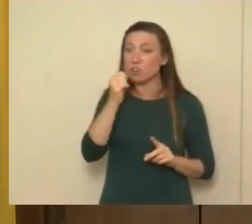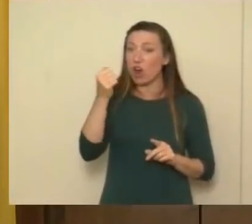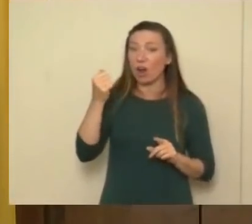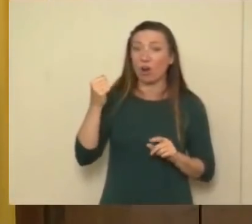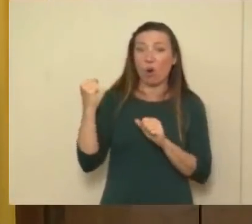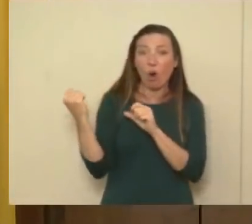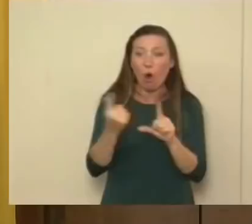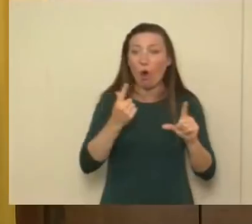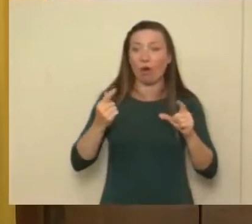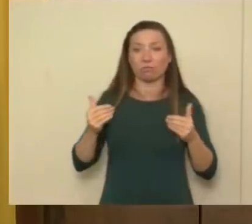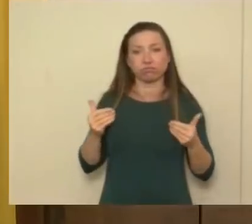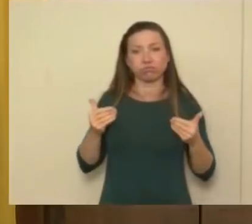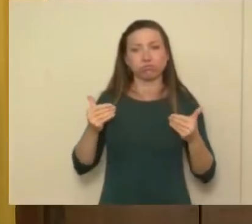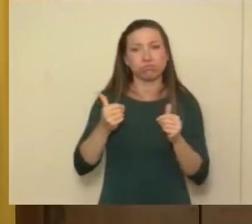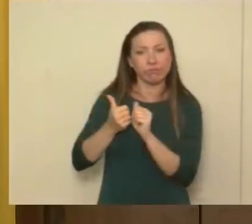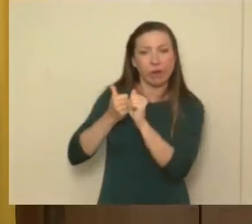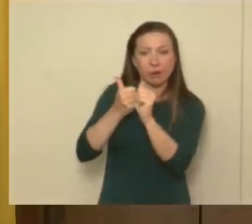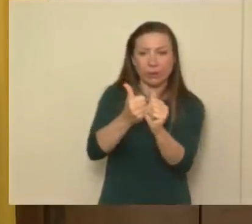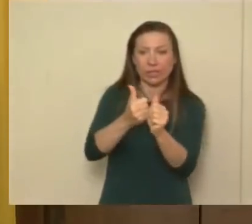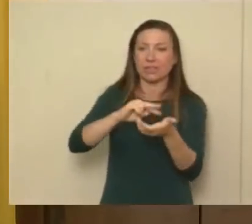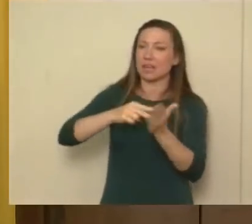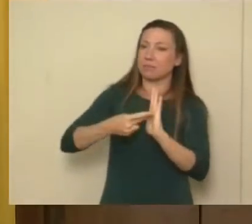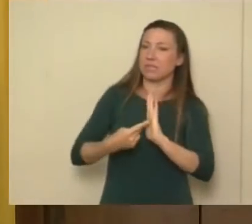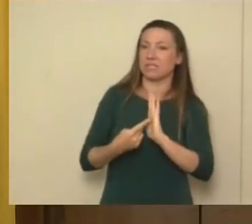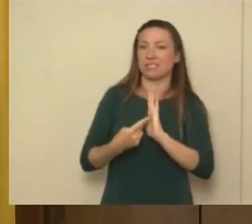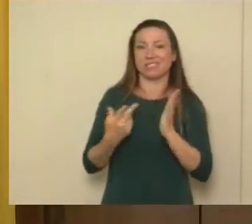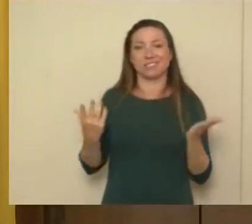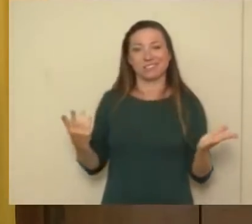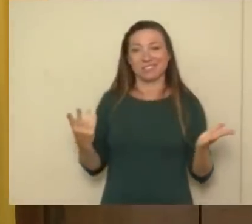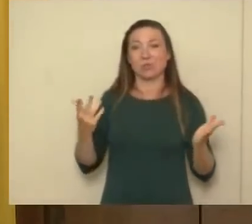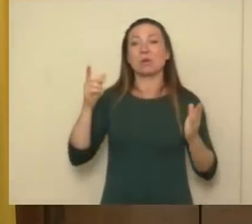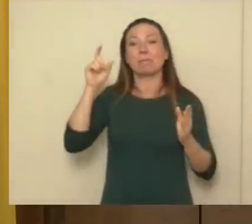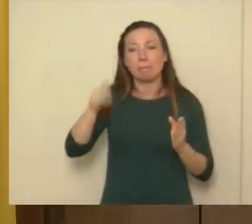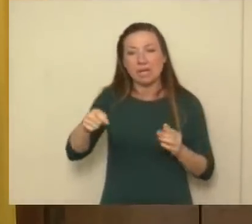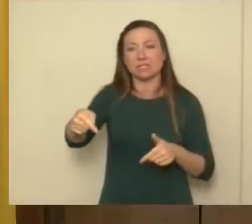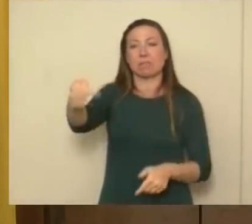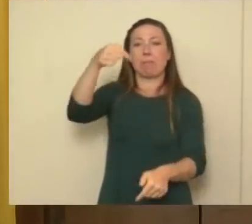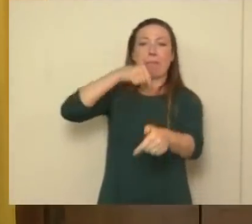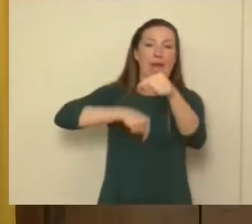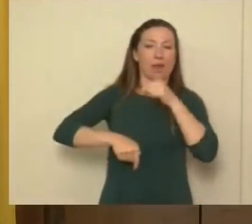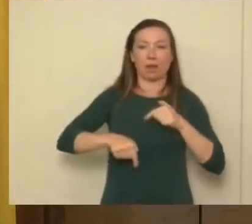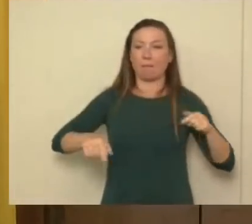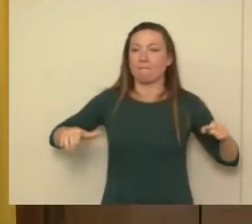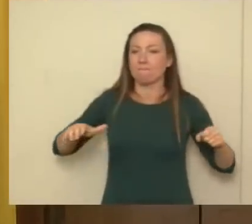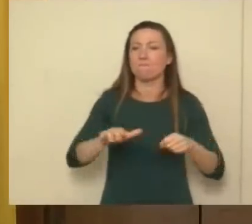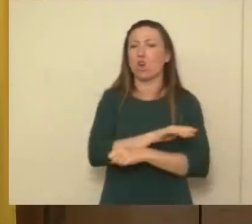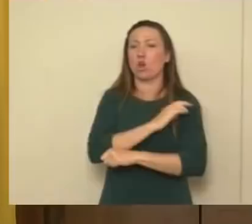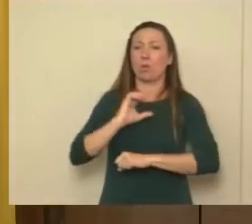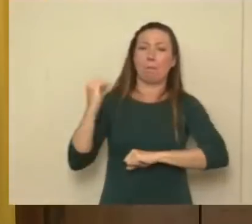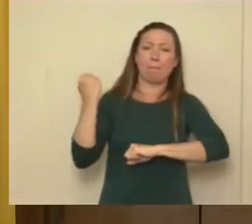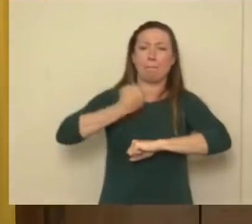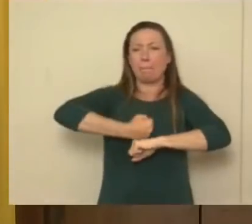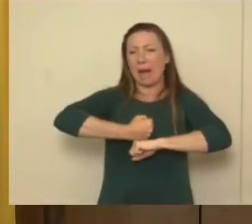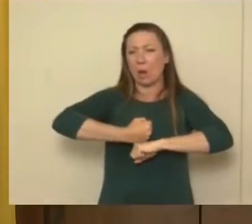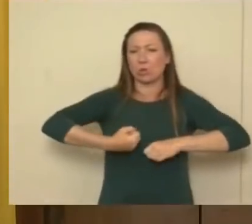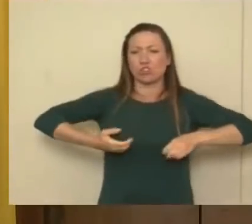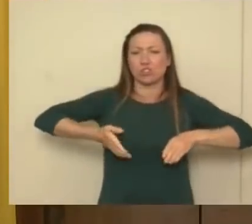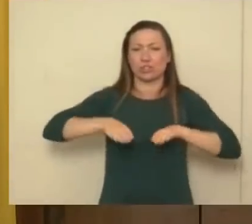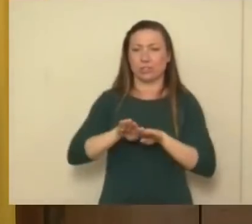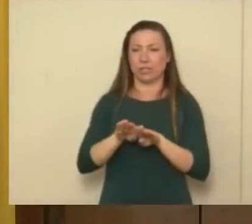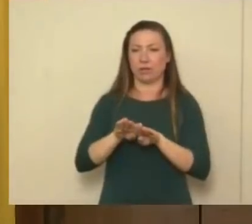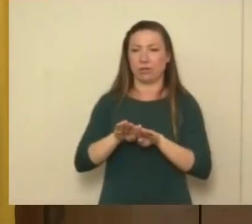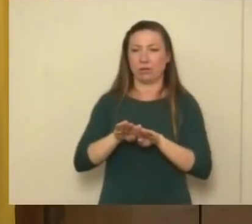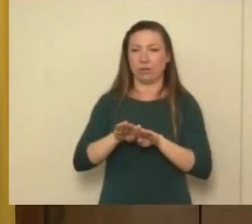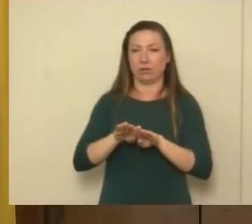to reverse and go to a nearly complete lockdown. We aren't there yet, I don't think, because the data doesn't say that